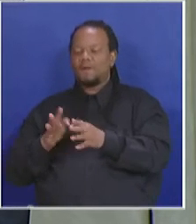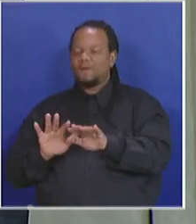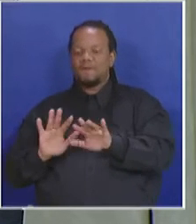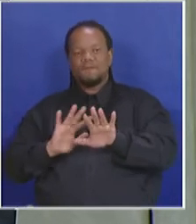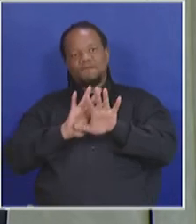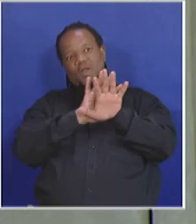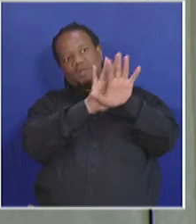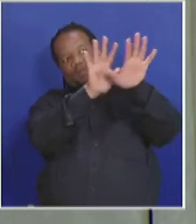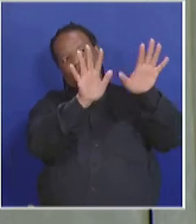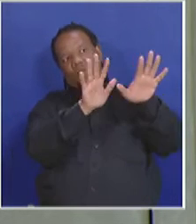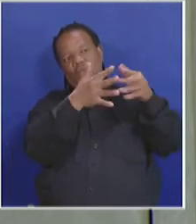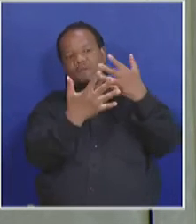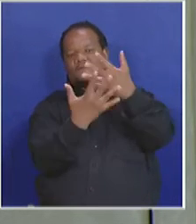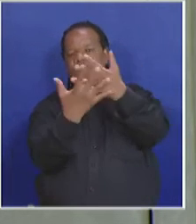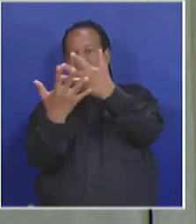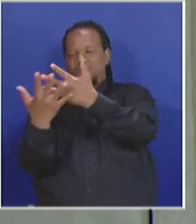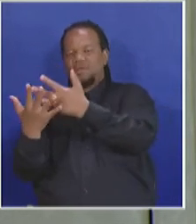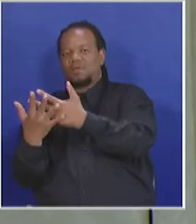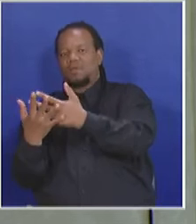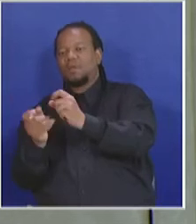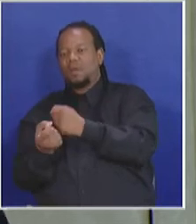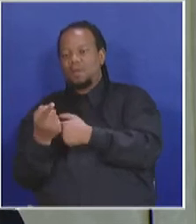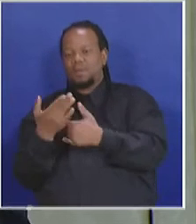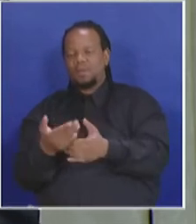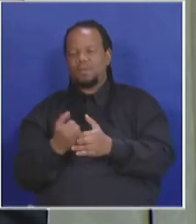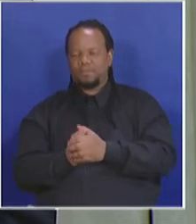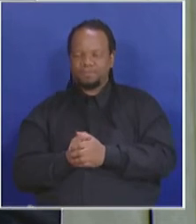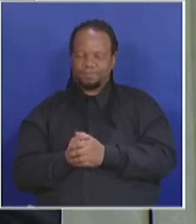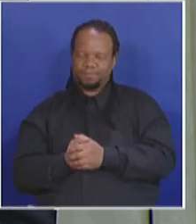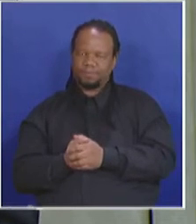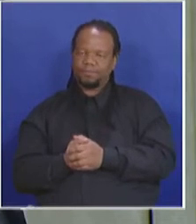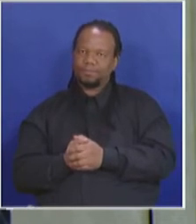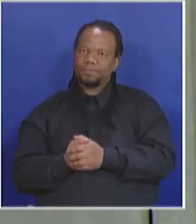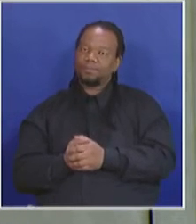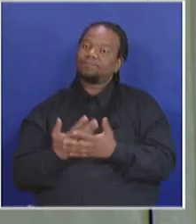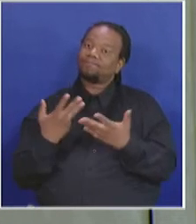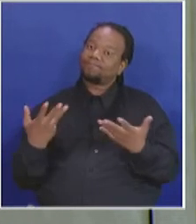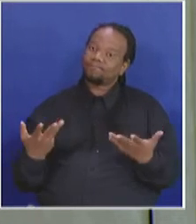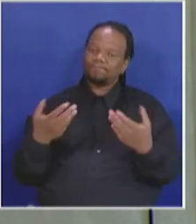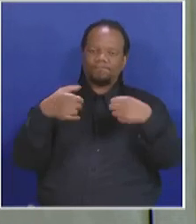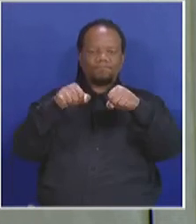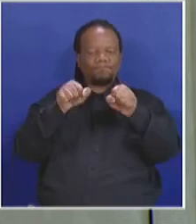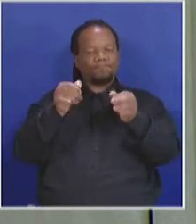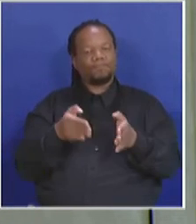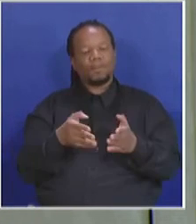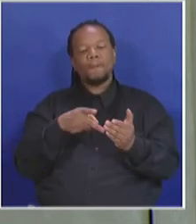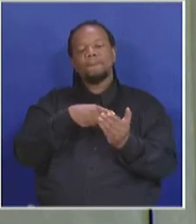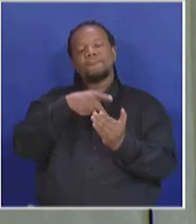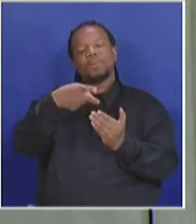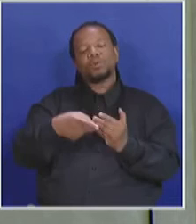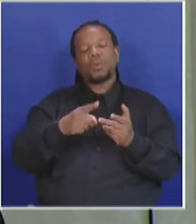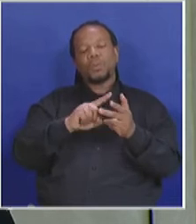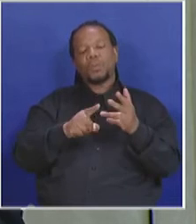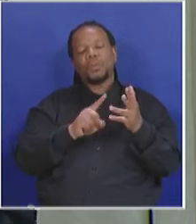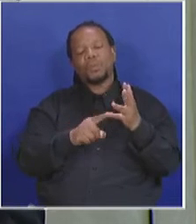of the area is currently underway. Of course, I must indicate, Honorable Chair, this project, which are so